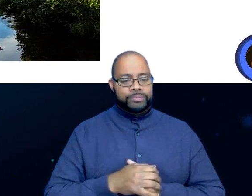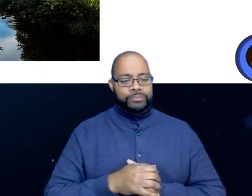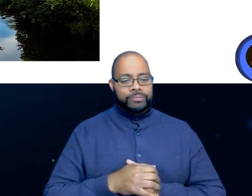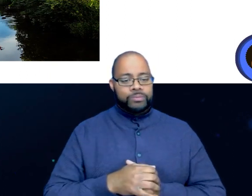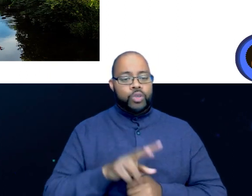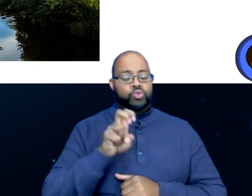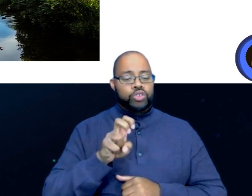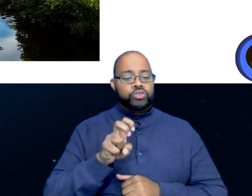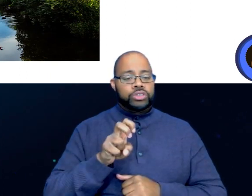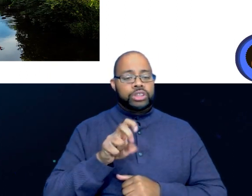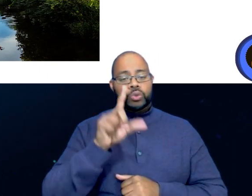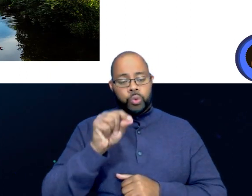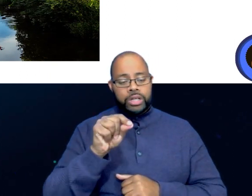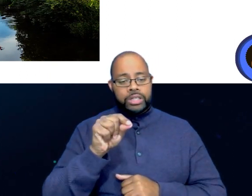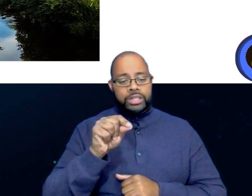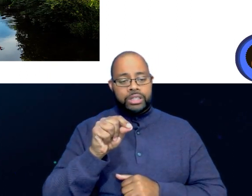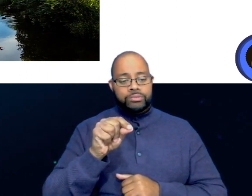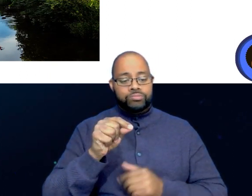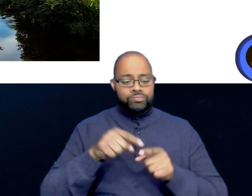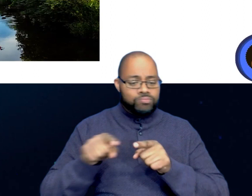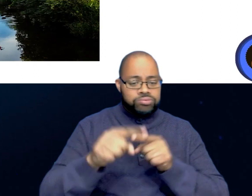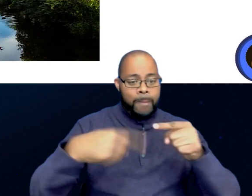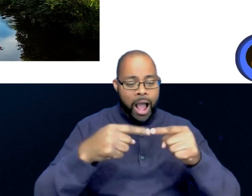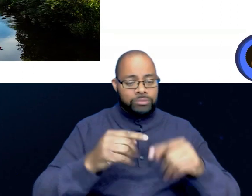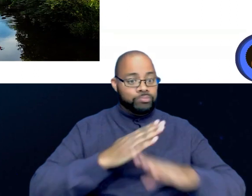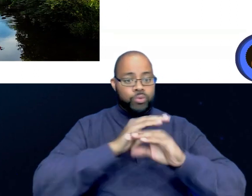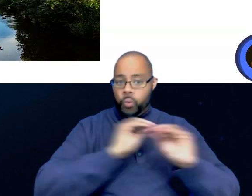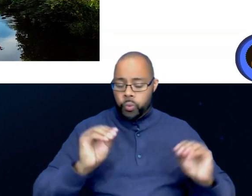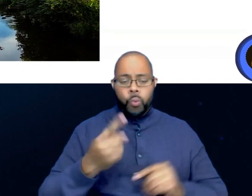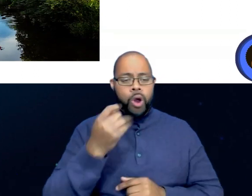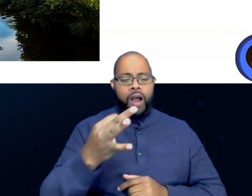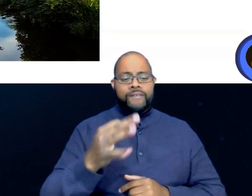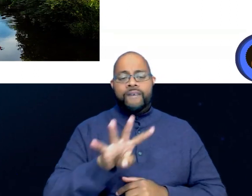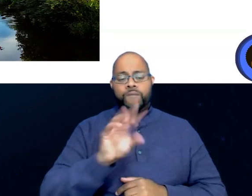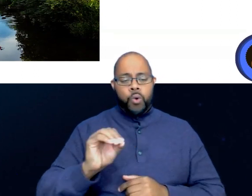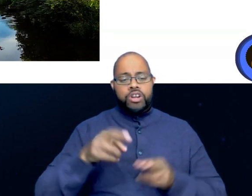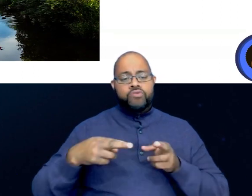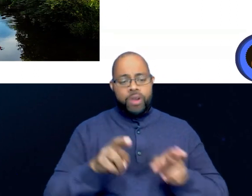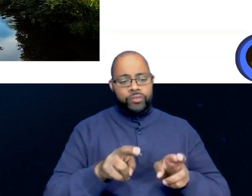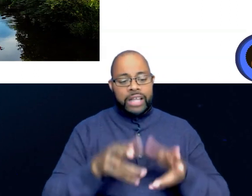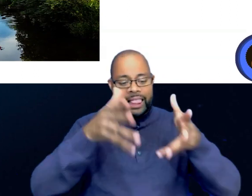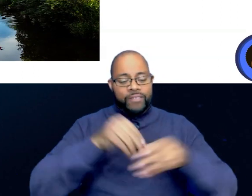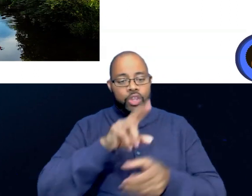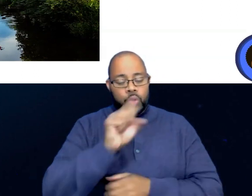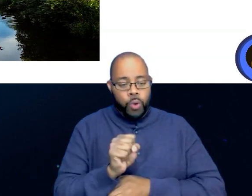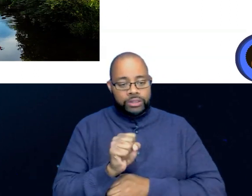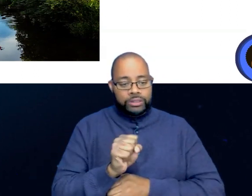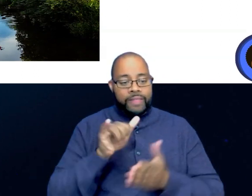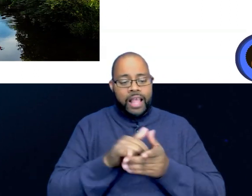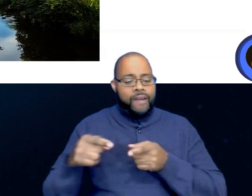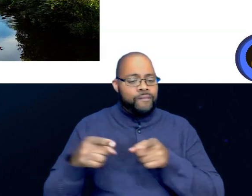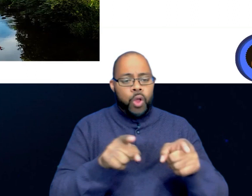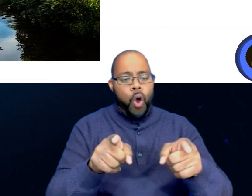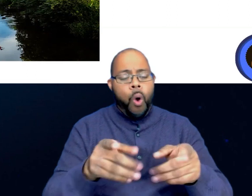With 220 undammed river miles, it is one out of 40 rivers left in the U.S. that